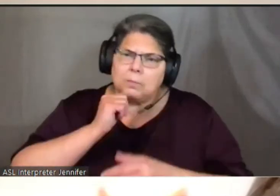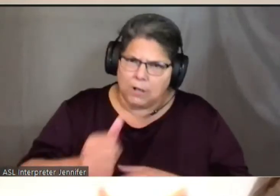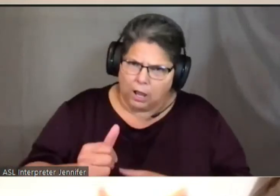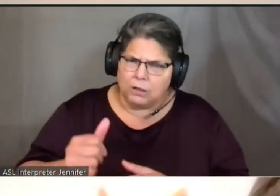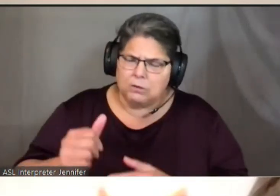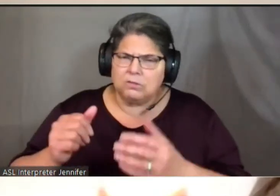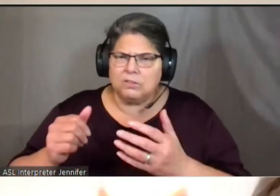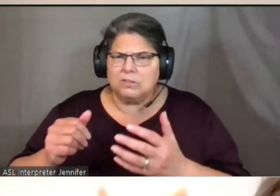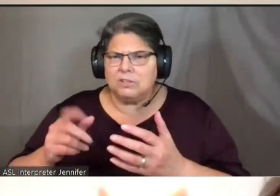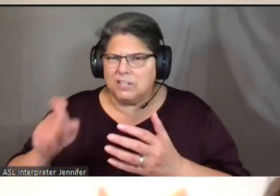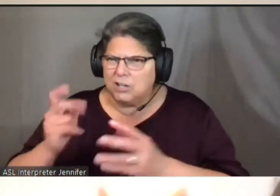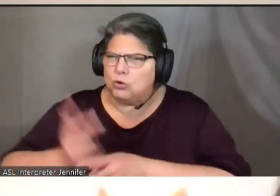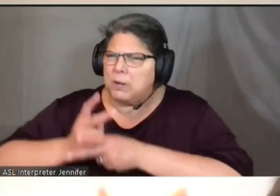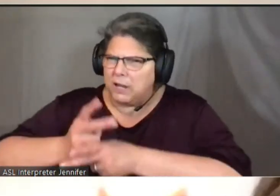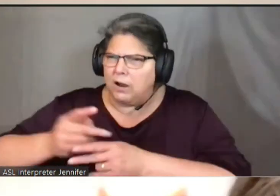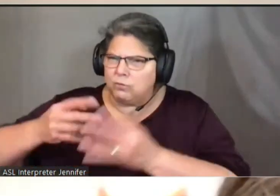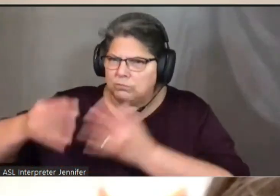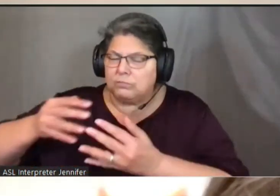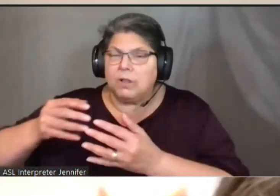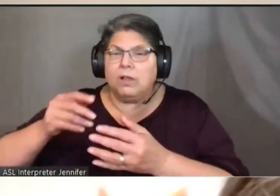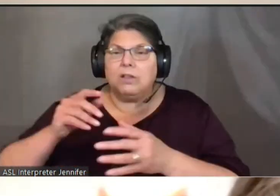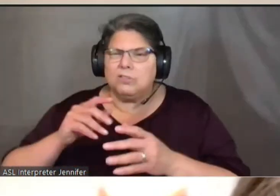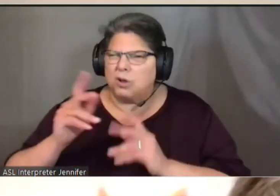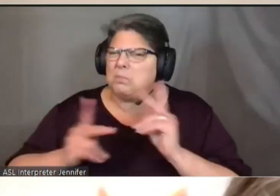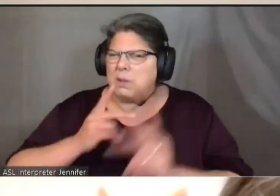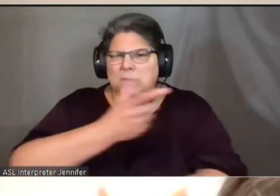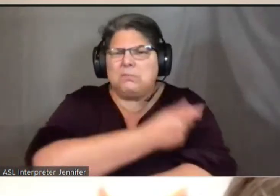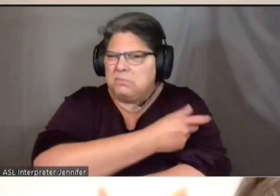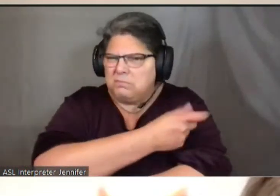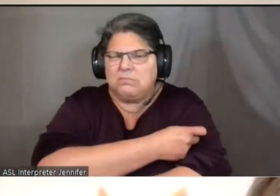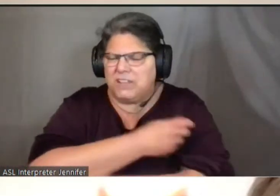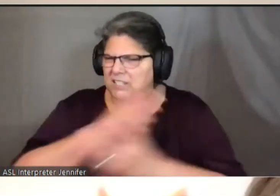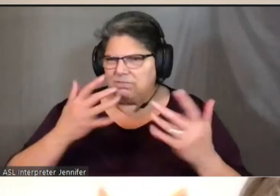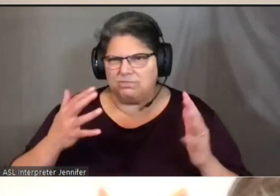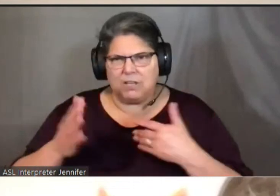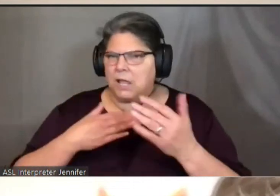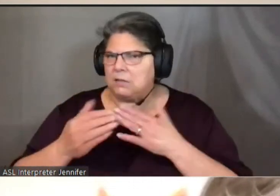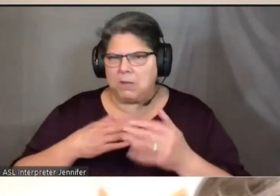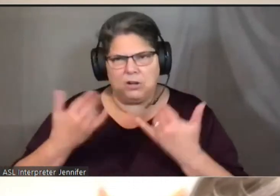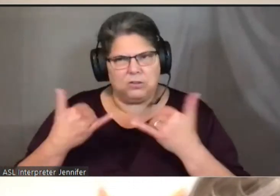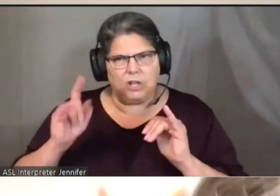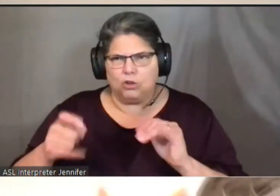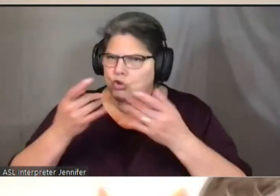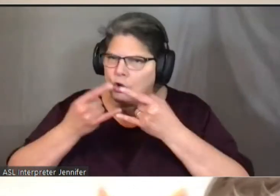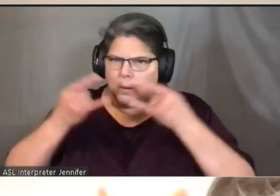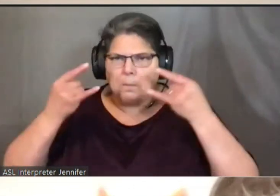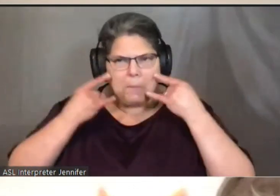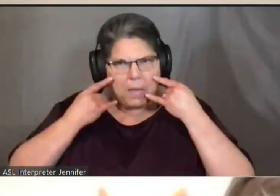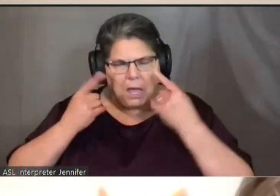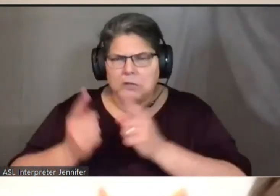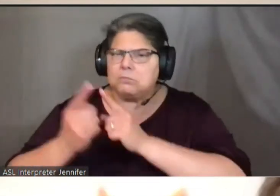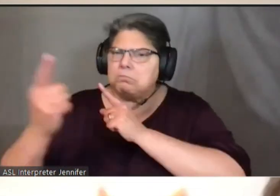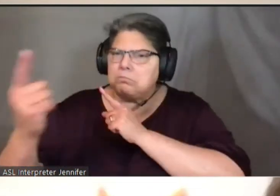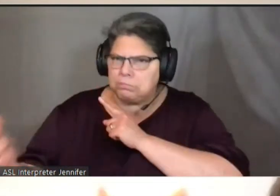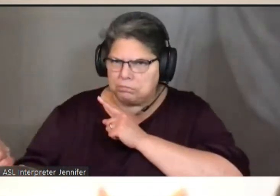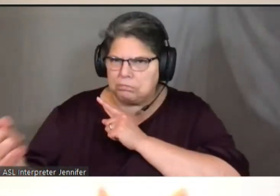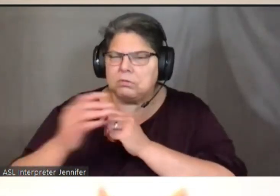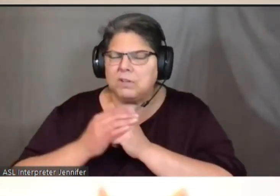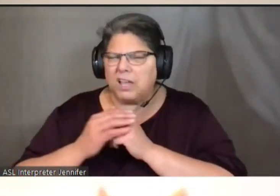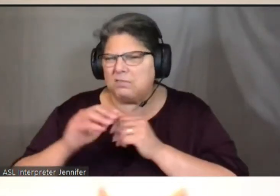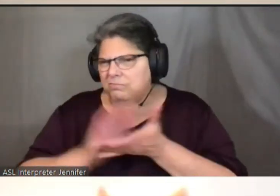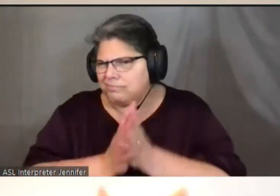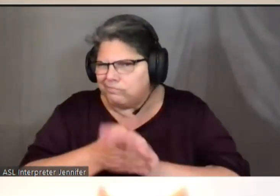mentioned. People who are vaccinated should continue to wear masks and continue to physical distance and adhere to the other measures